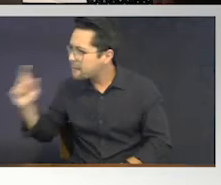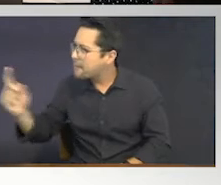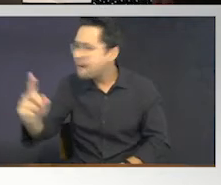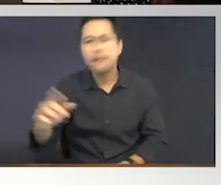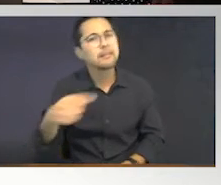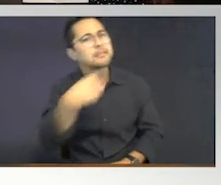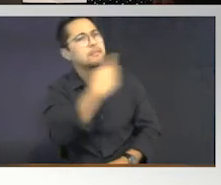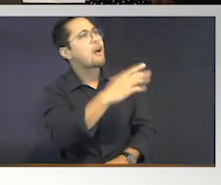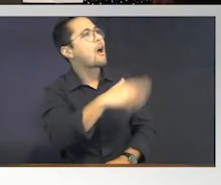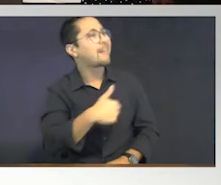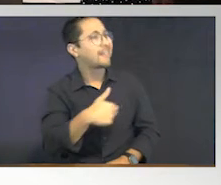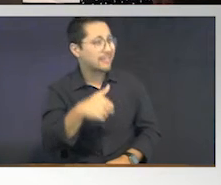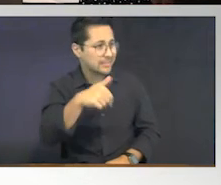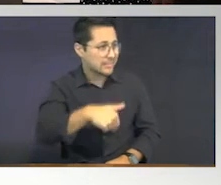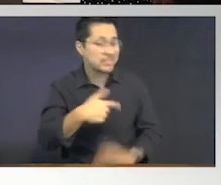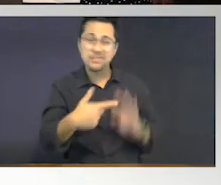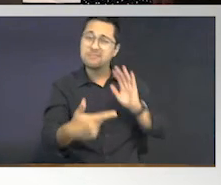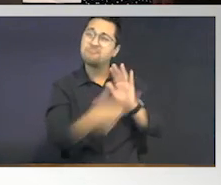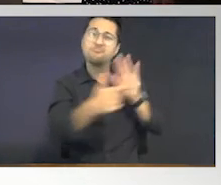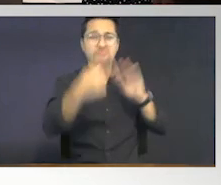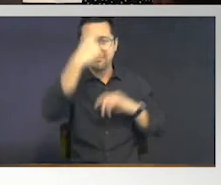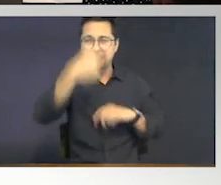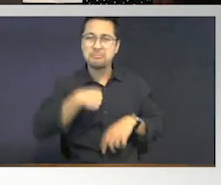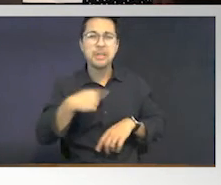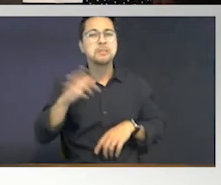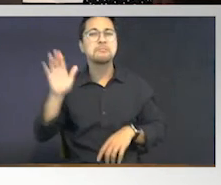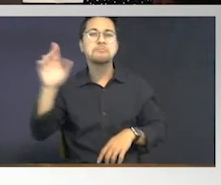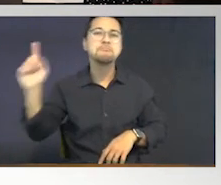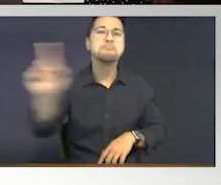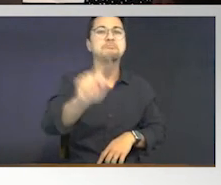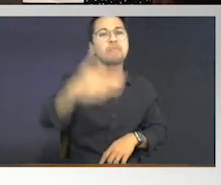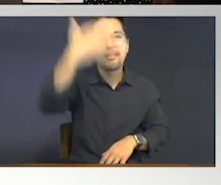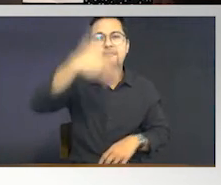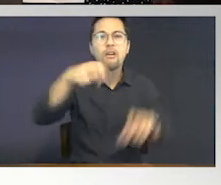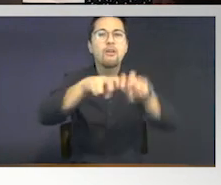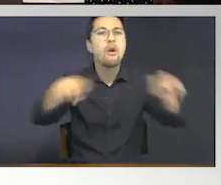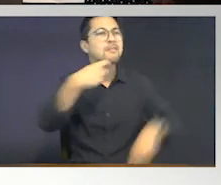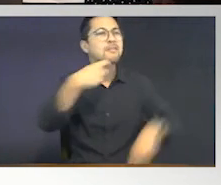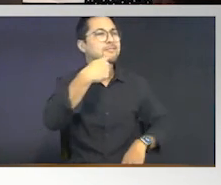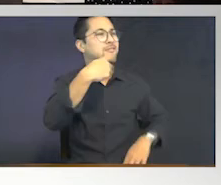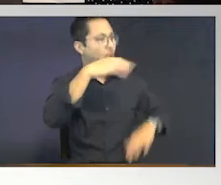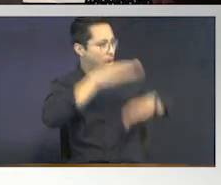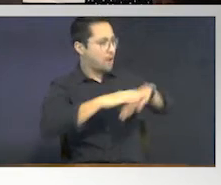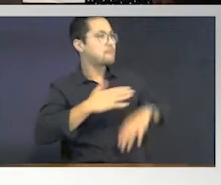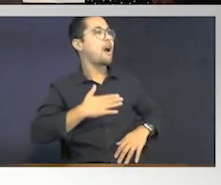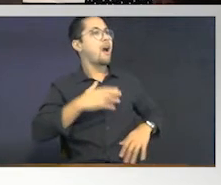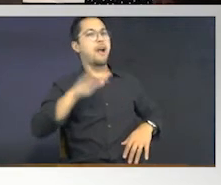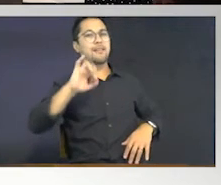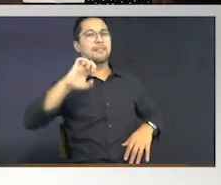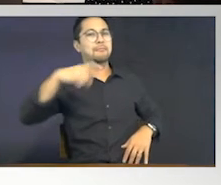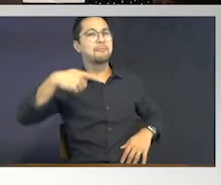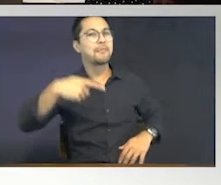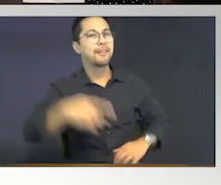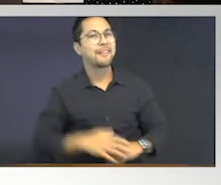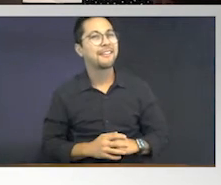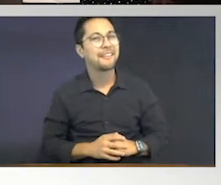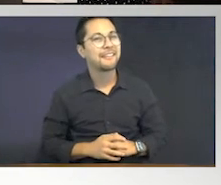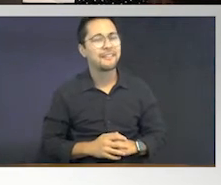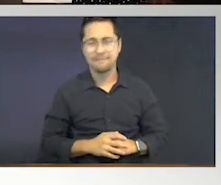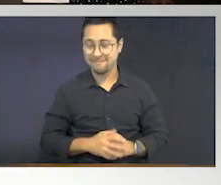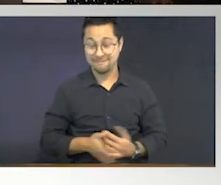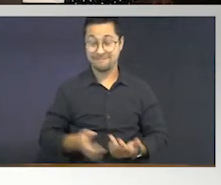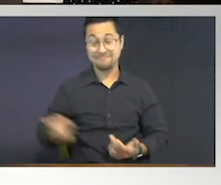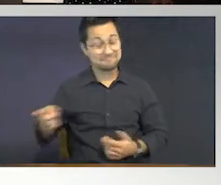said, it is illegal for me to be in the front row. It says so on my IEP. And he was